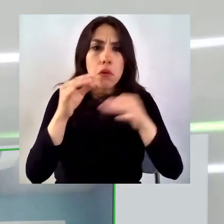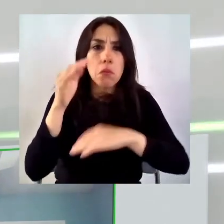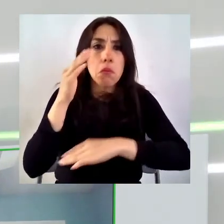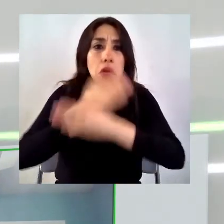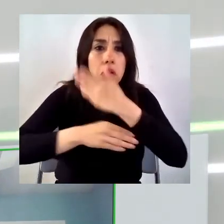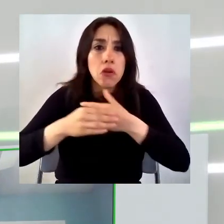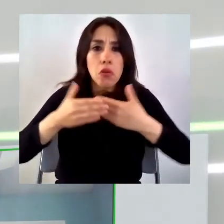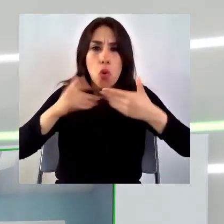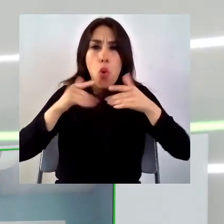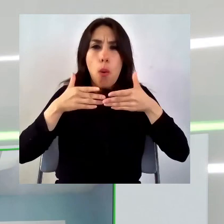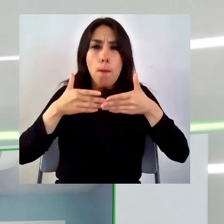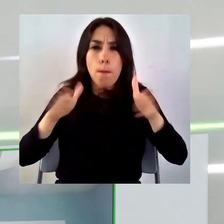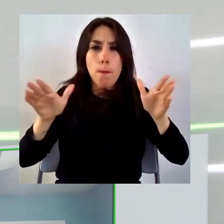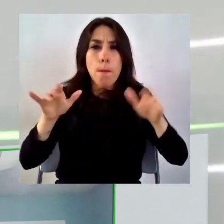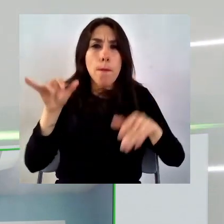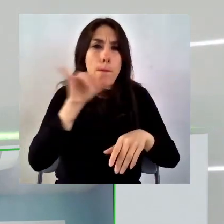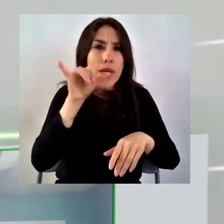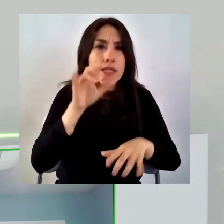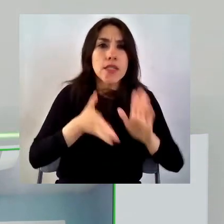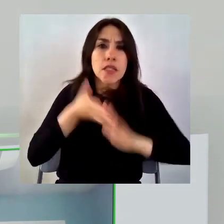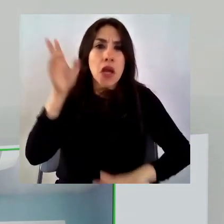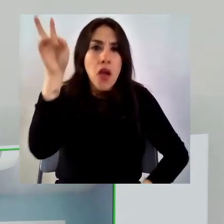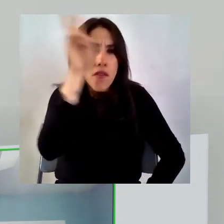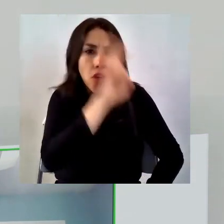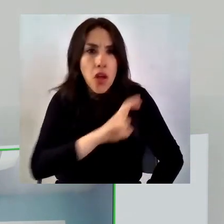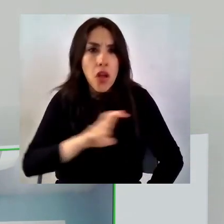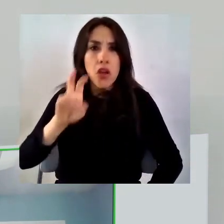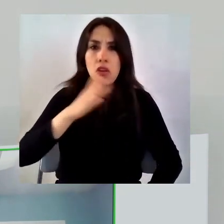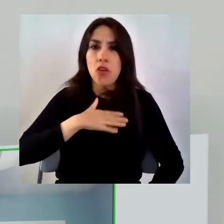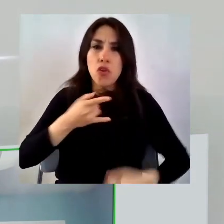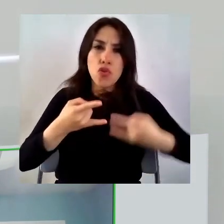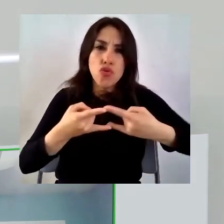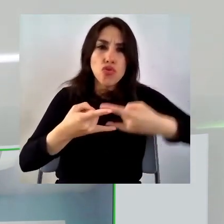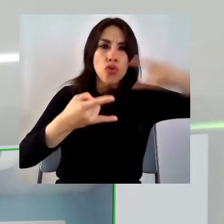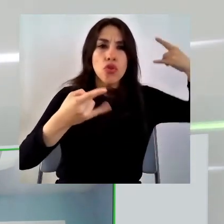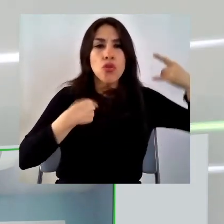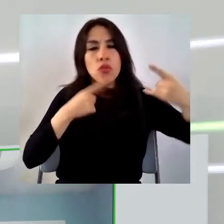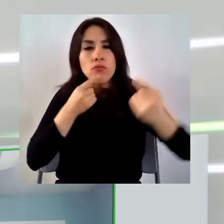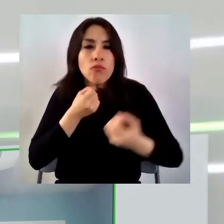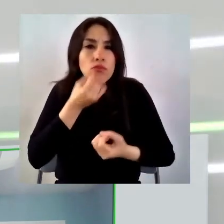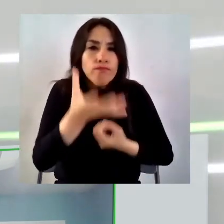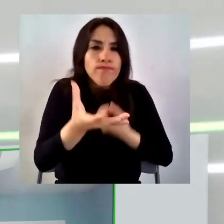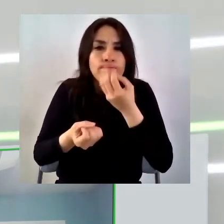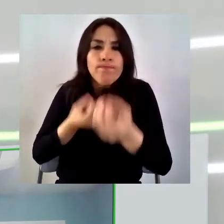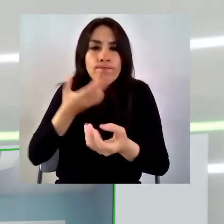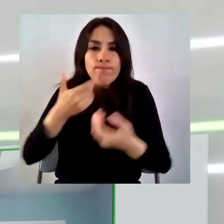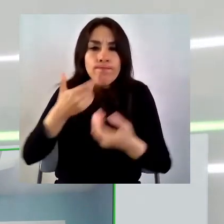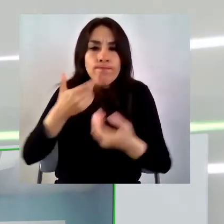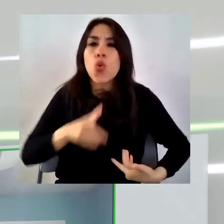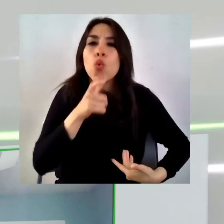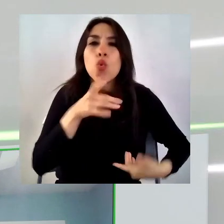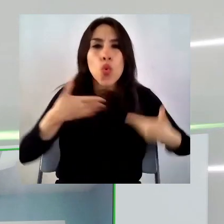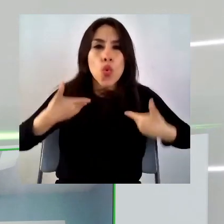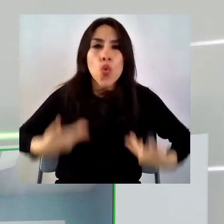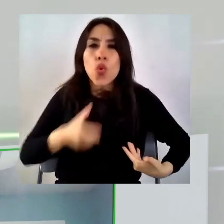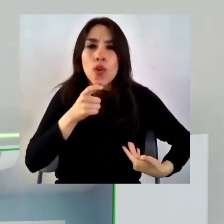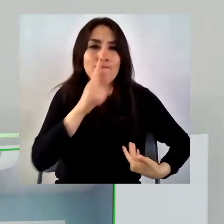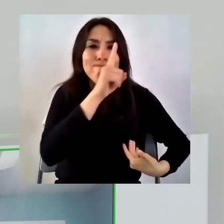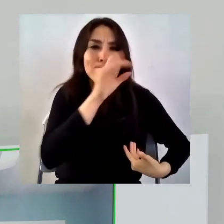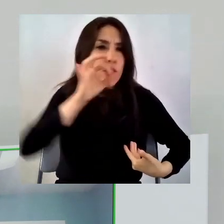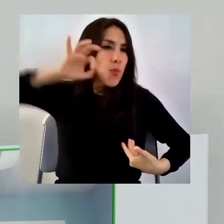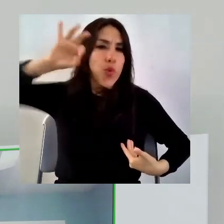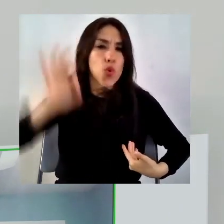which will bolster the experiences, innovation, and even mental wellness. So for me, that meant, again, a